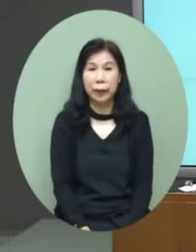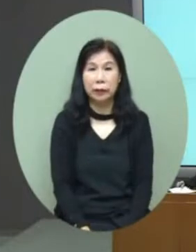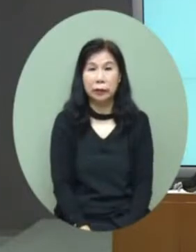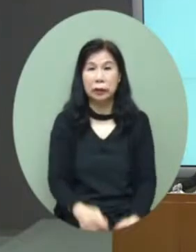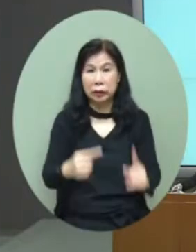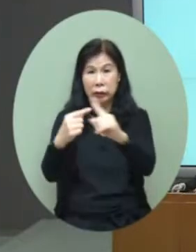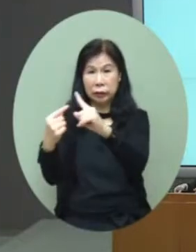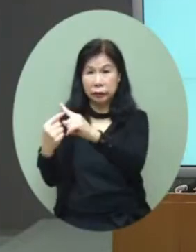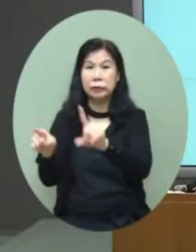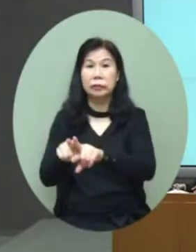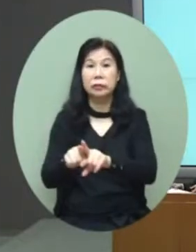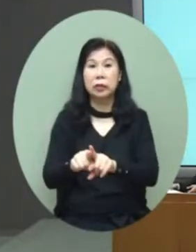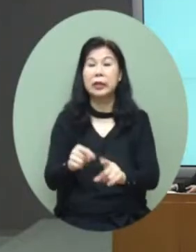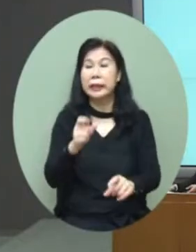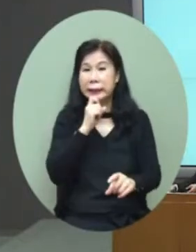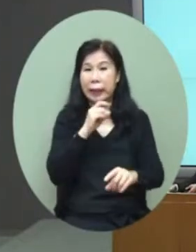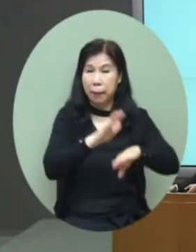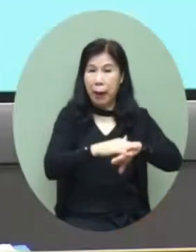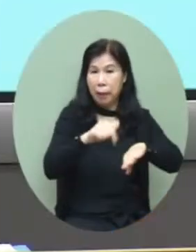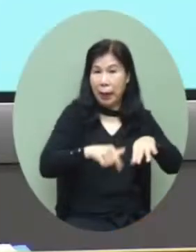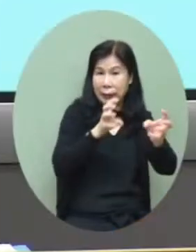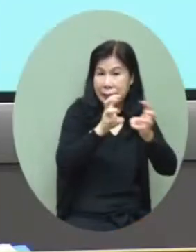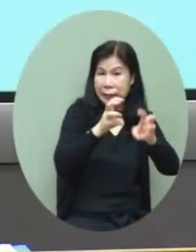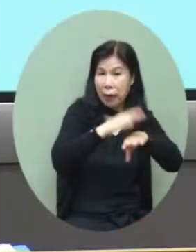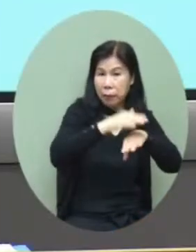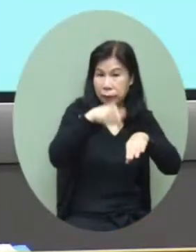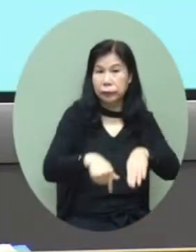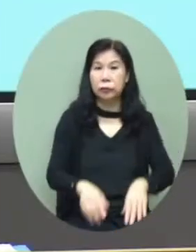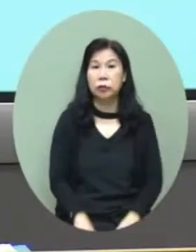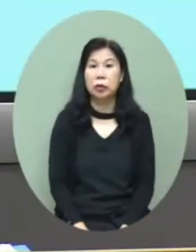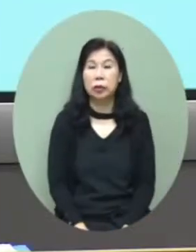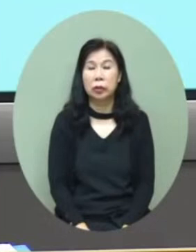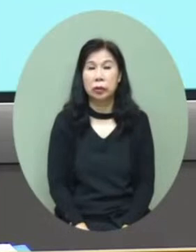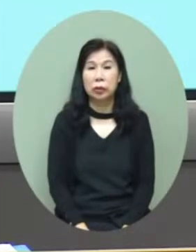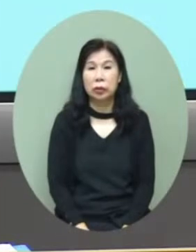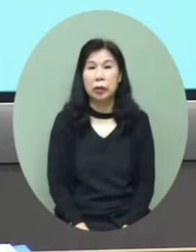I would like to add that we do have the